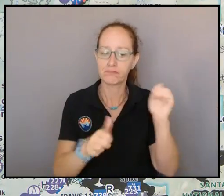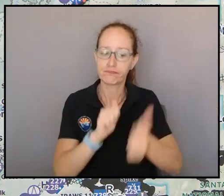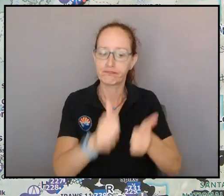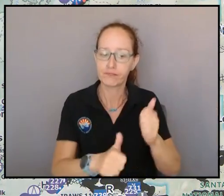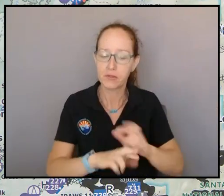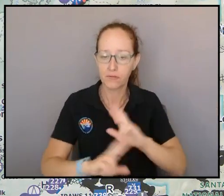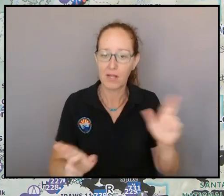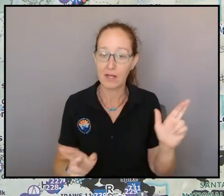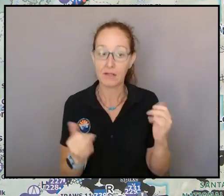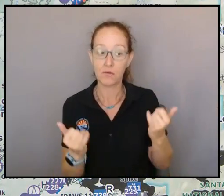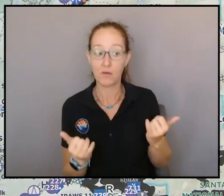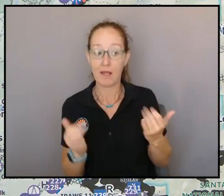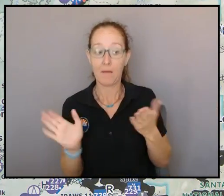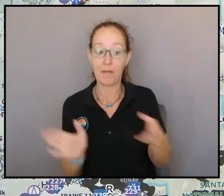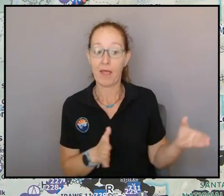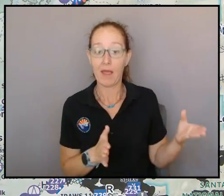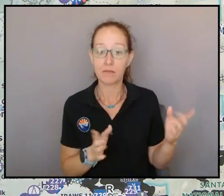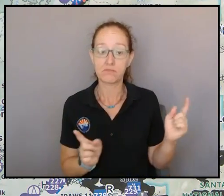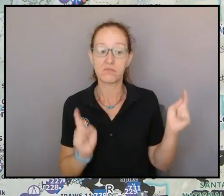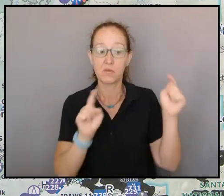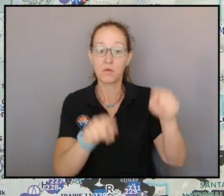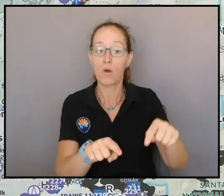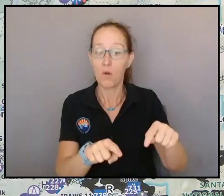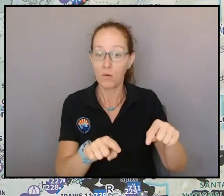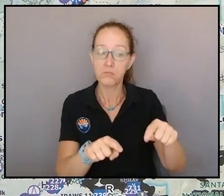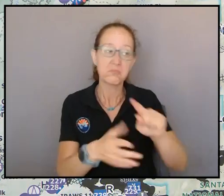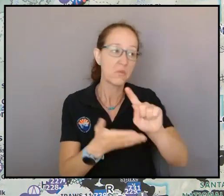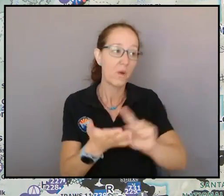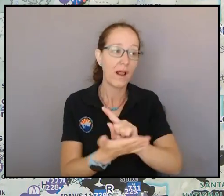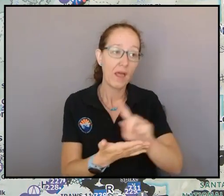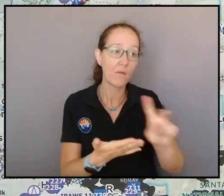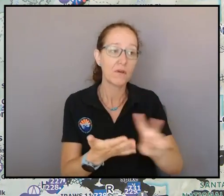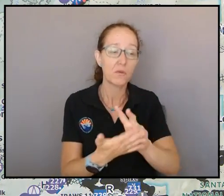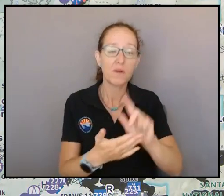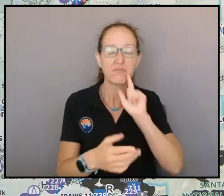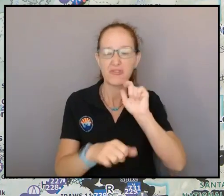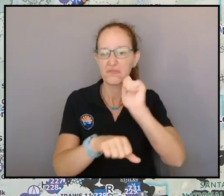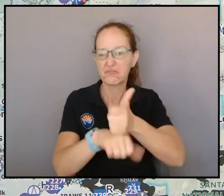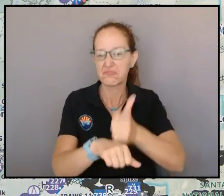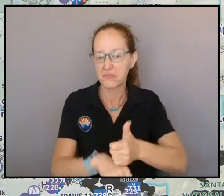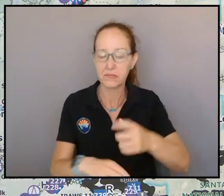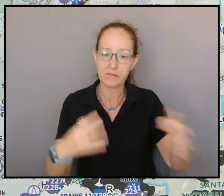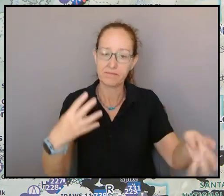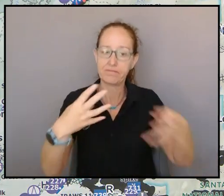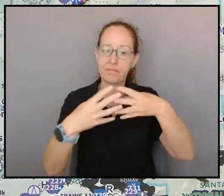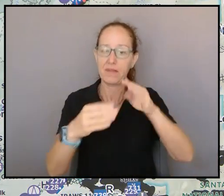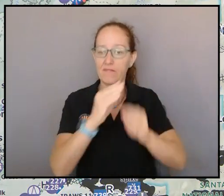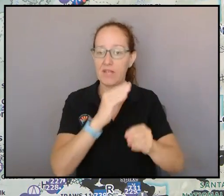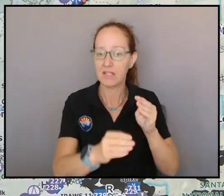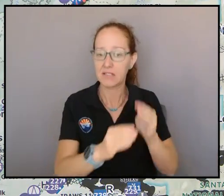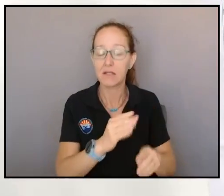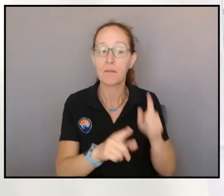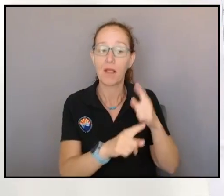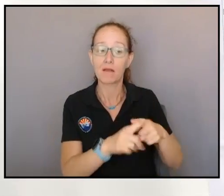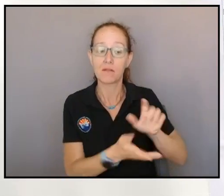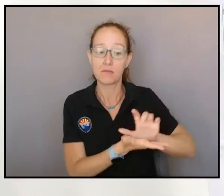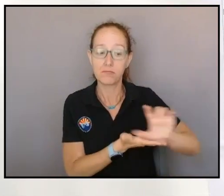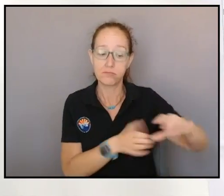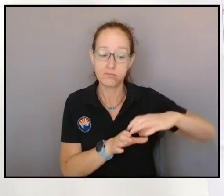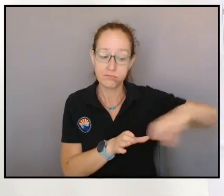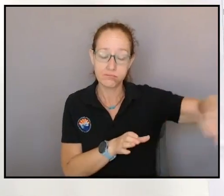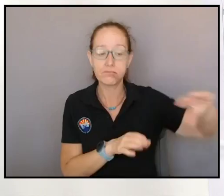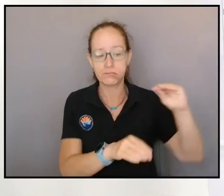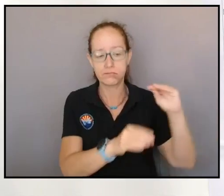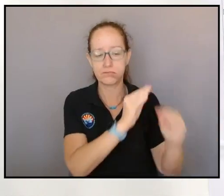that work. 1 to 2 hours, should be able to get the fencing and then take care of the dozer line that is needed. They also